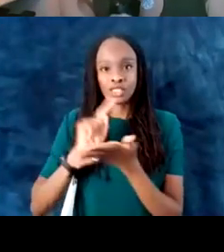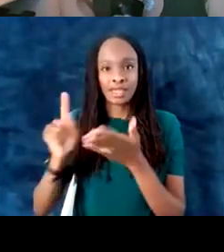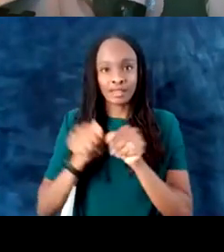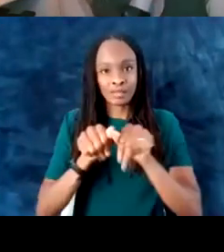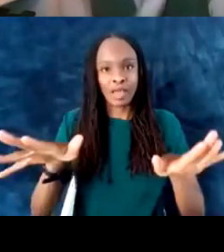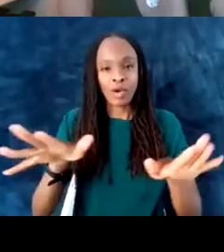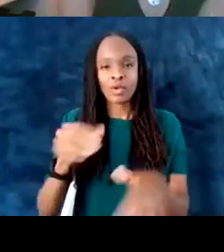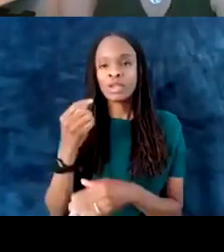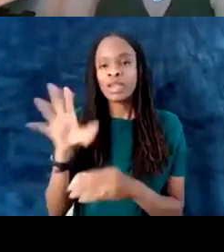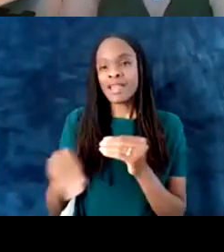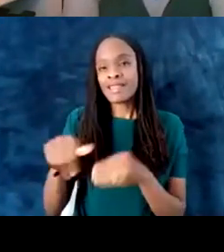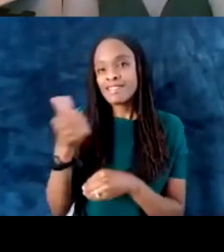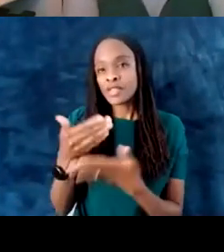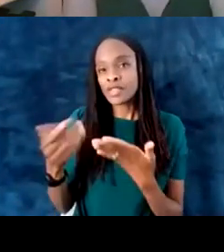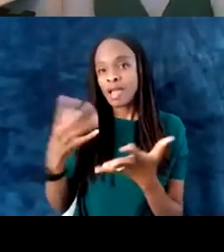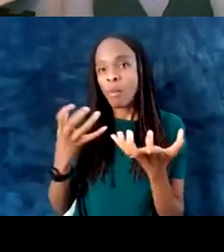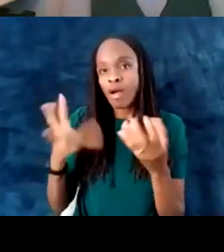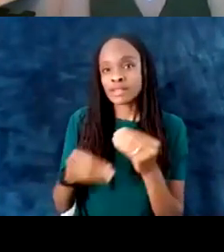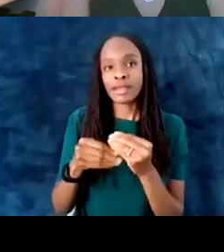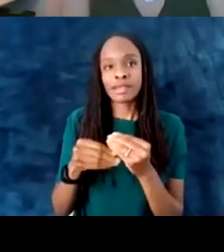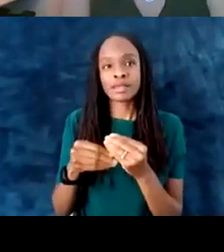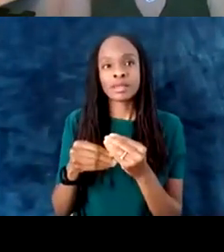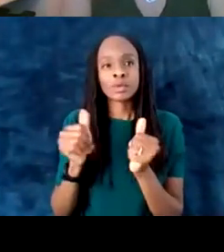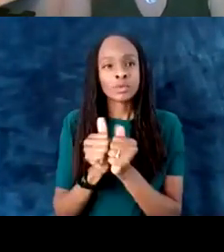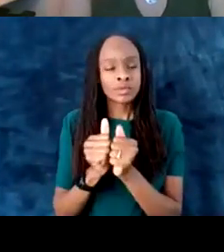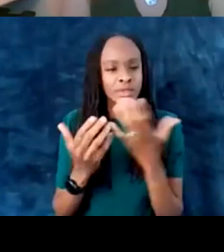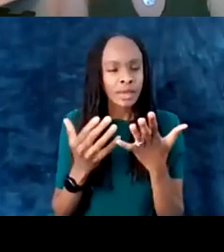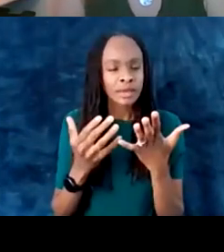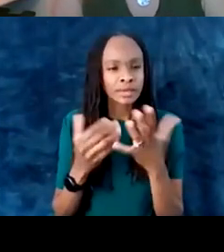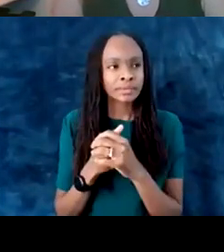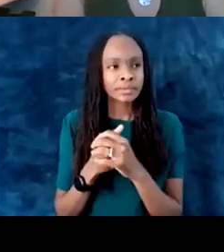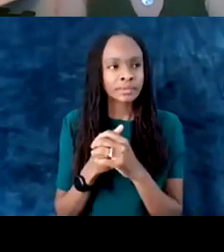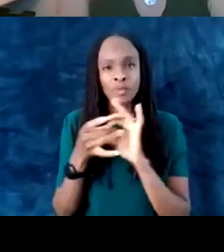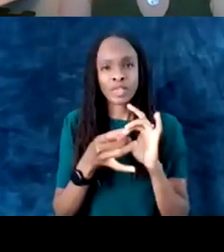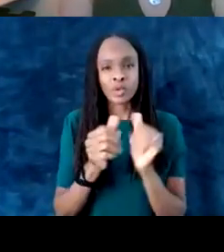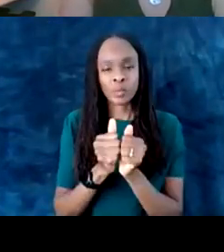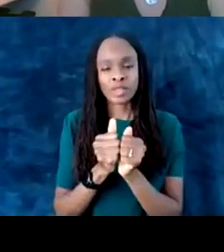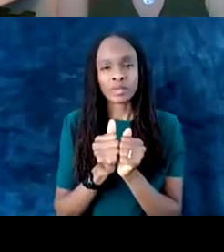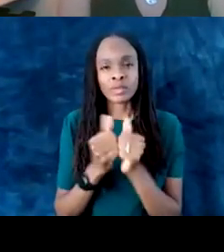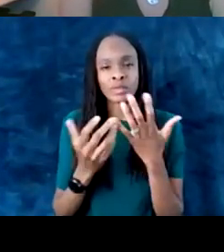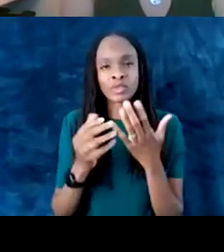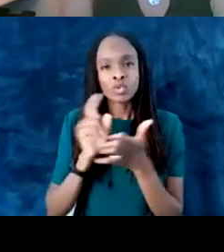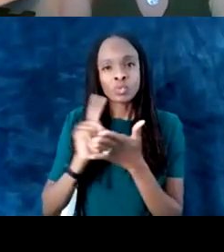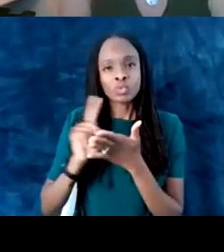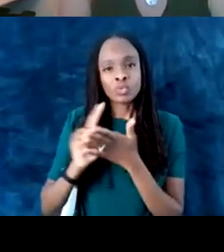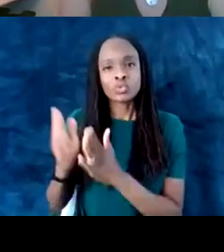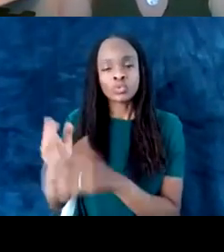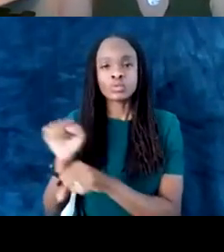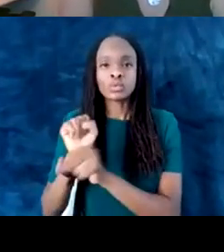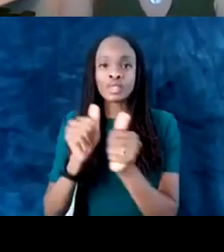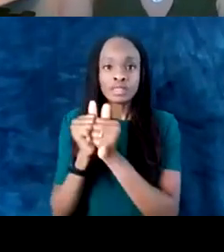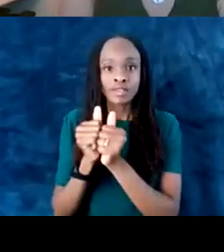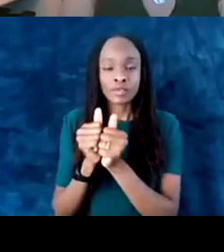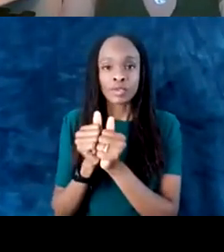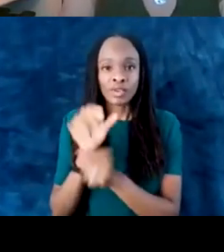I just want to add here in the vein of iterative and researchers working together and things like